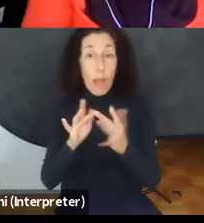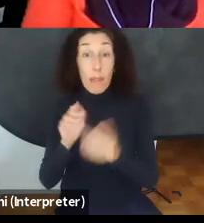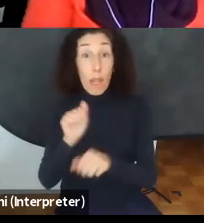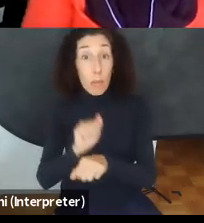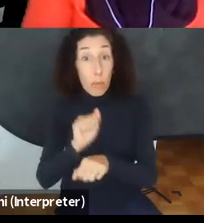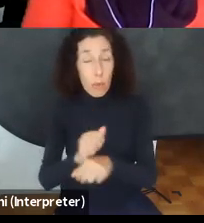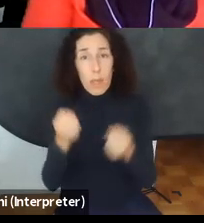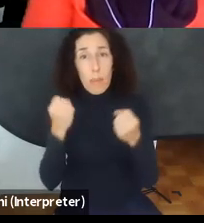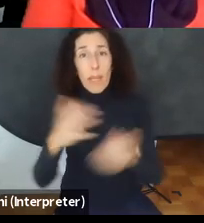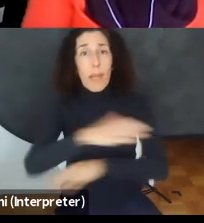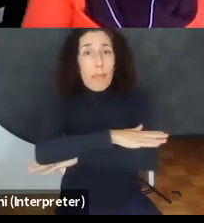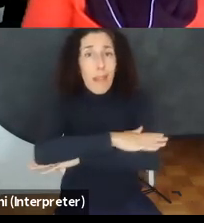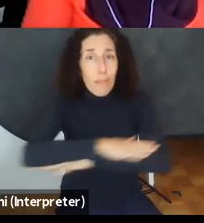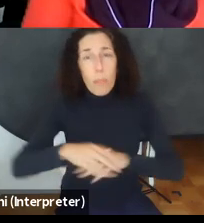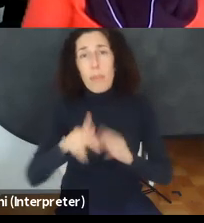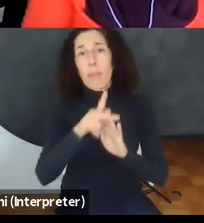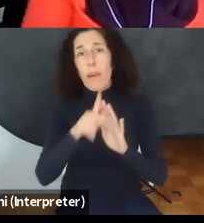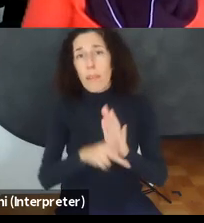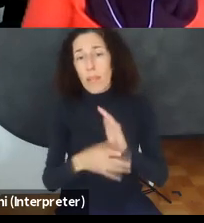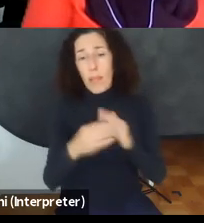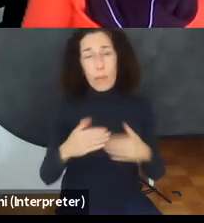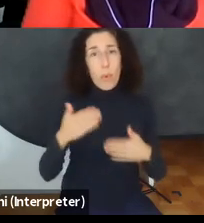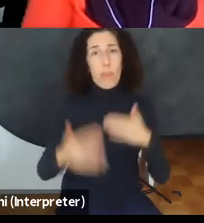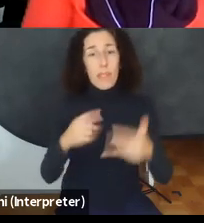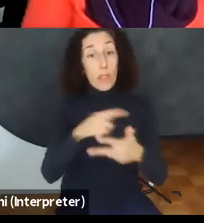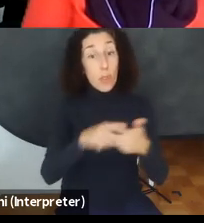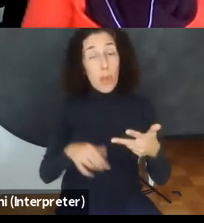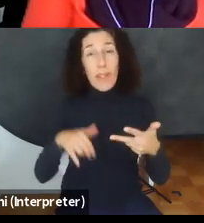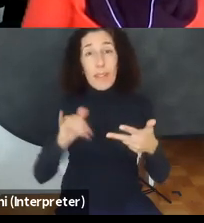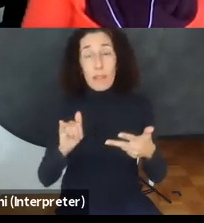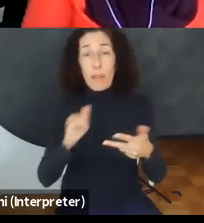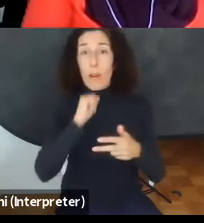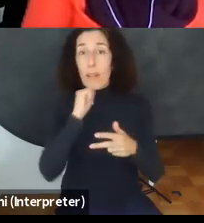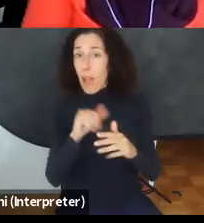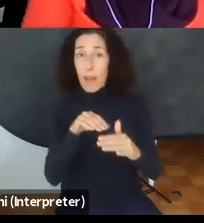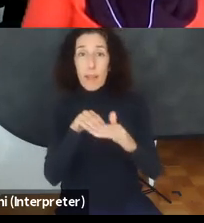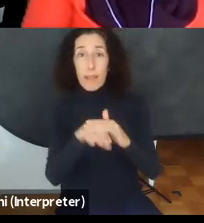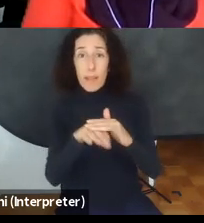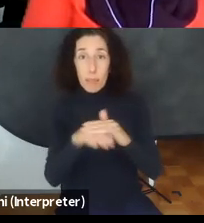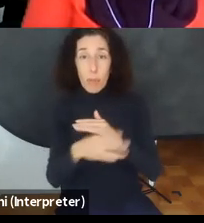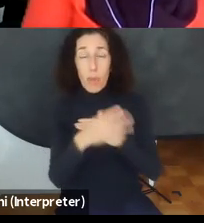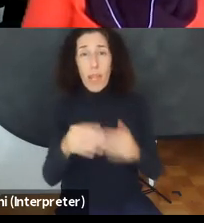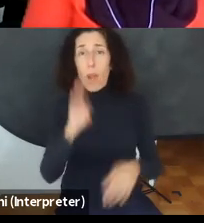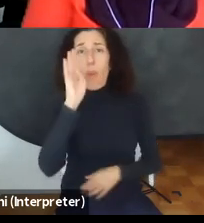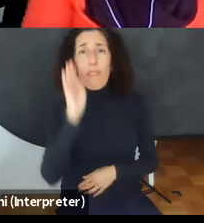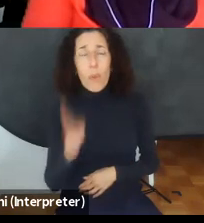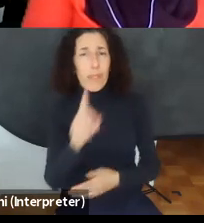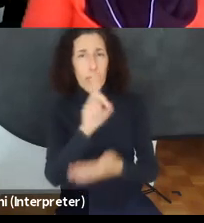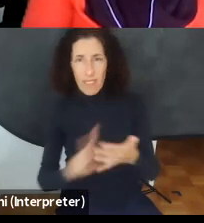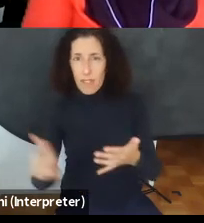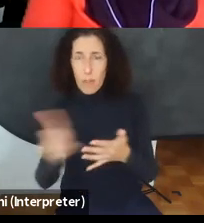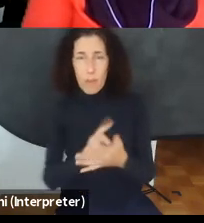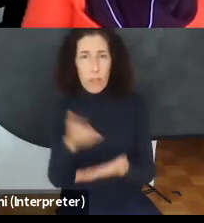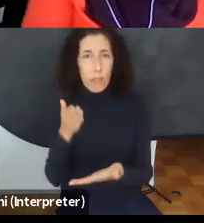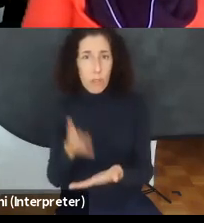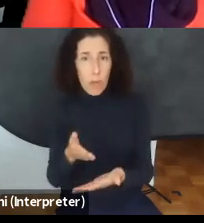platforms, policies, and procedures not only remain inaccessible, but are often overtly discriminatory, whether in